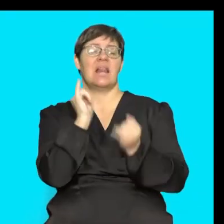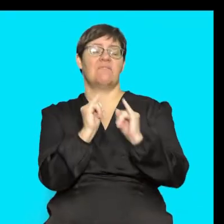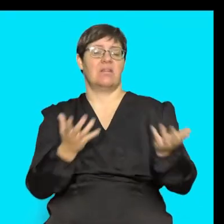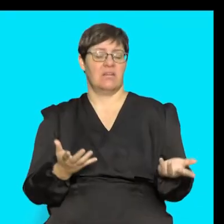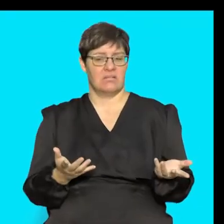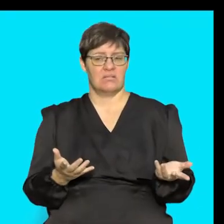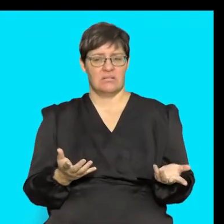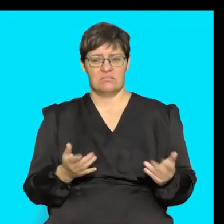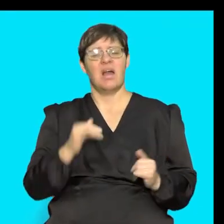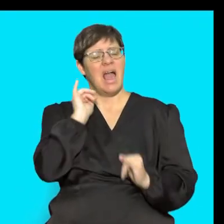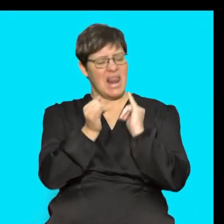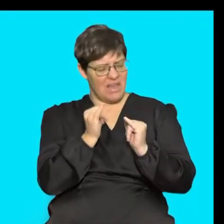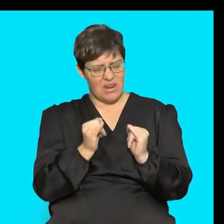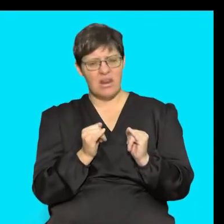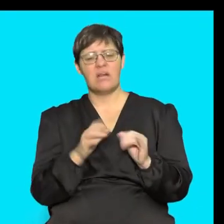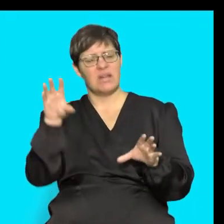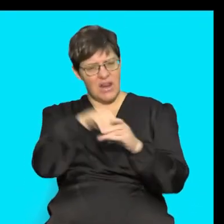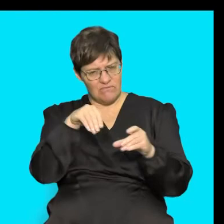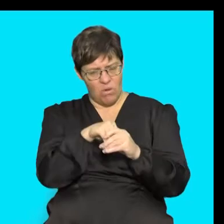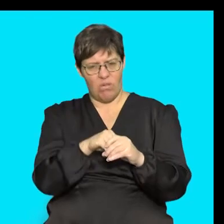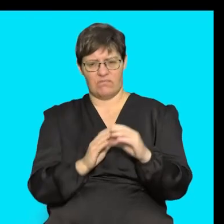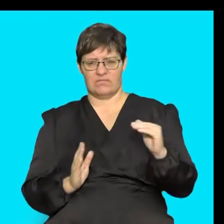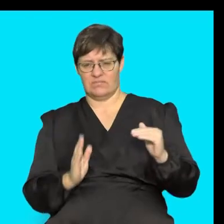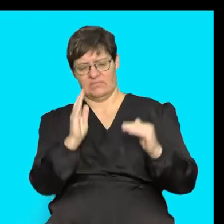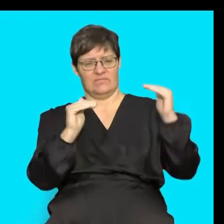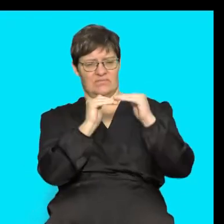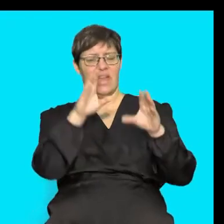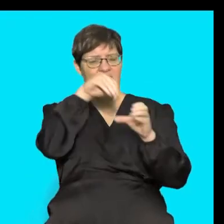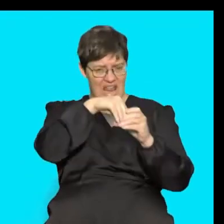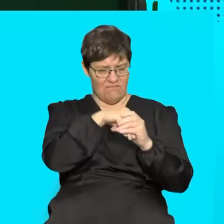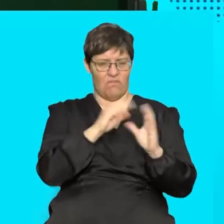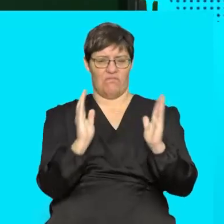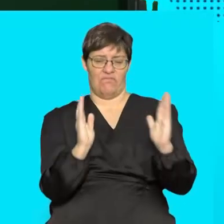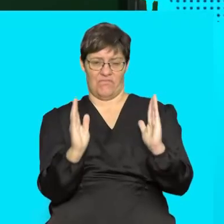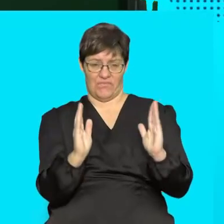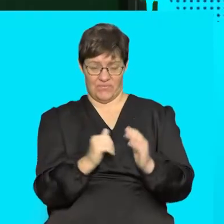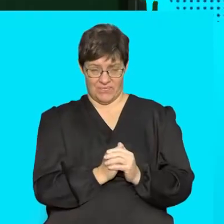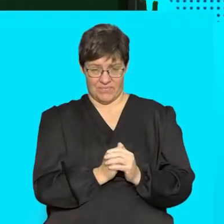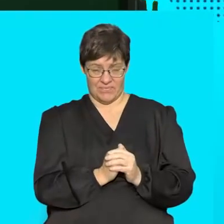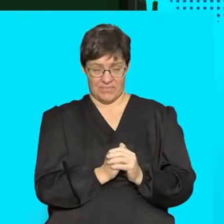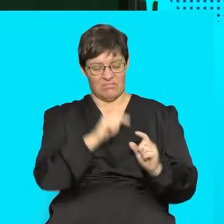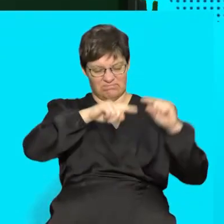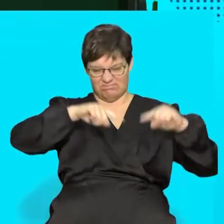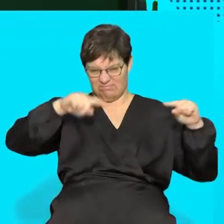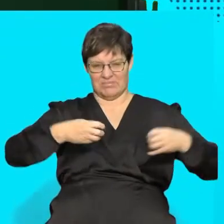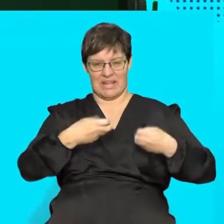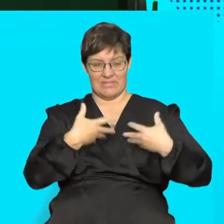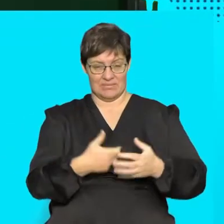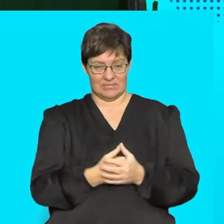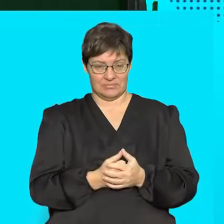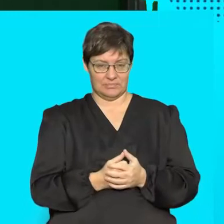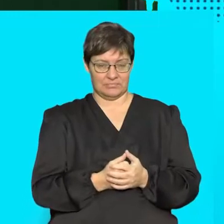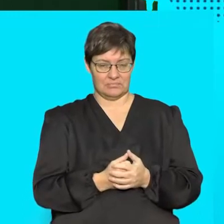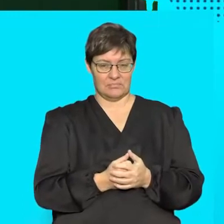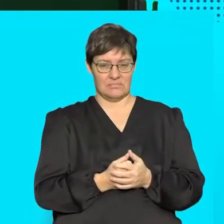11? Yes, 11 I'm also interpolating because 11 is within the range of the data